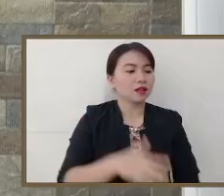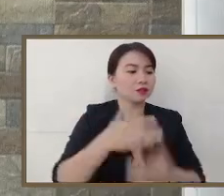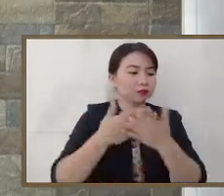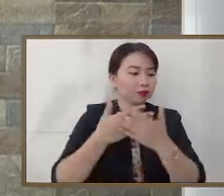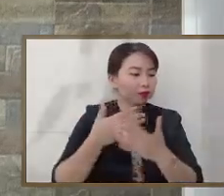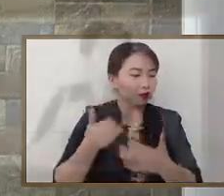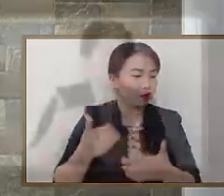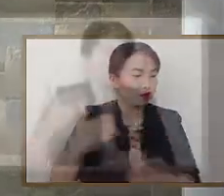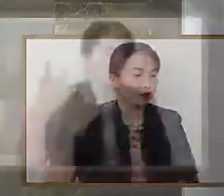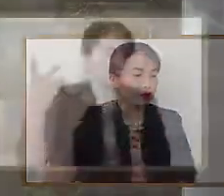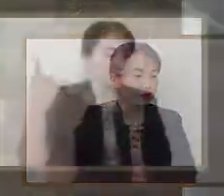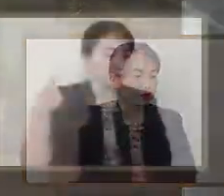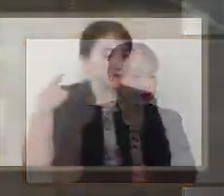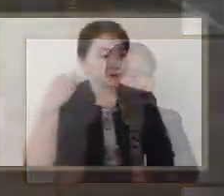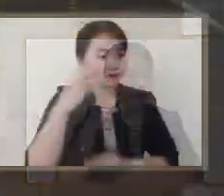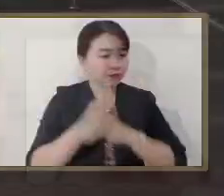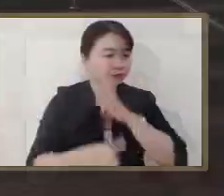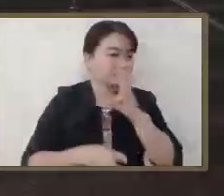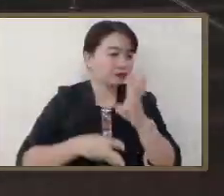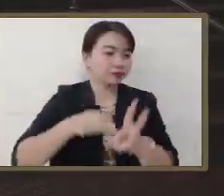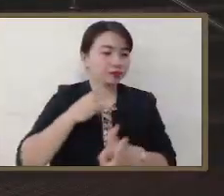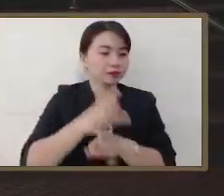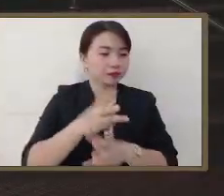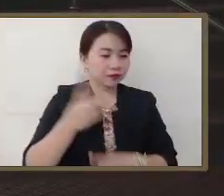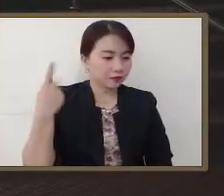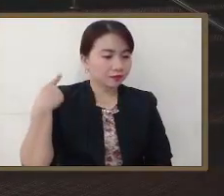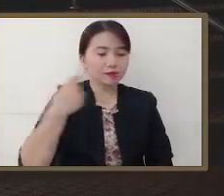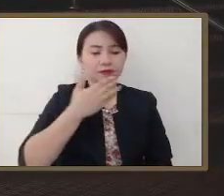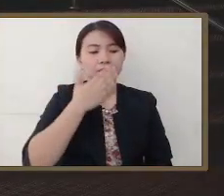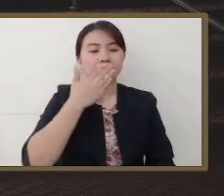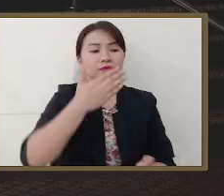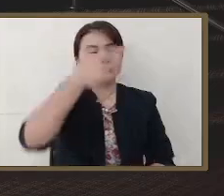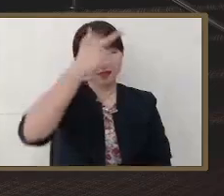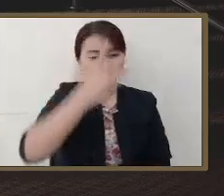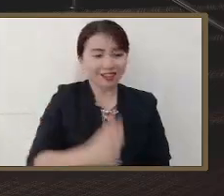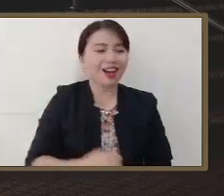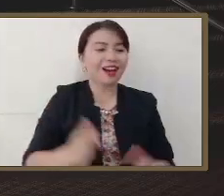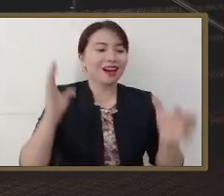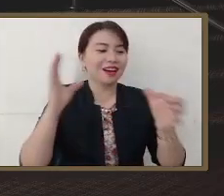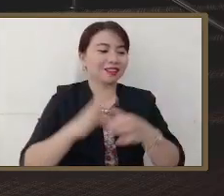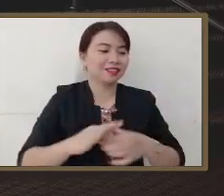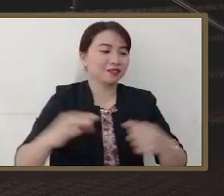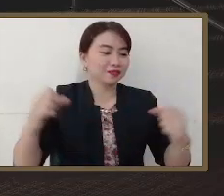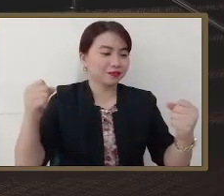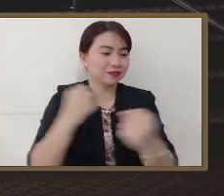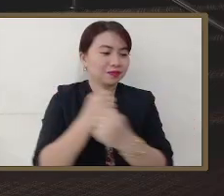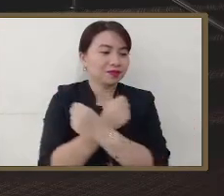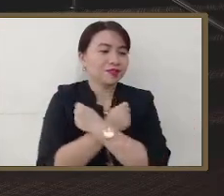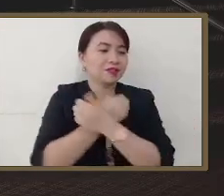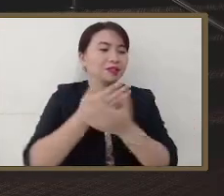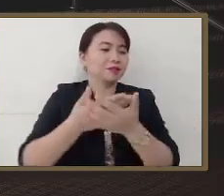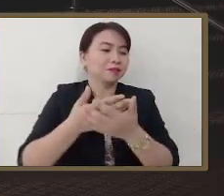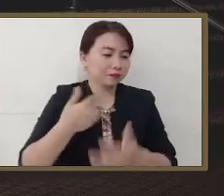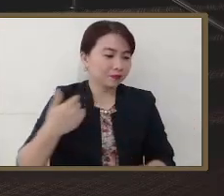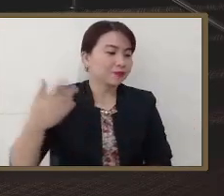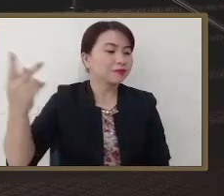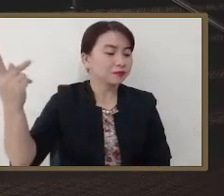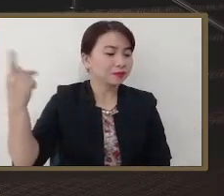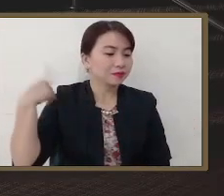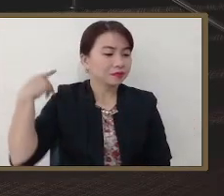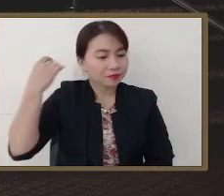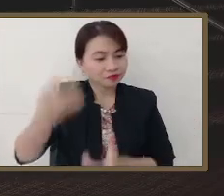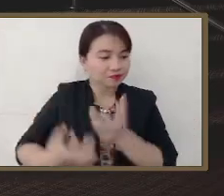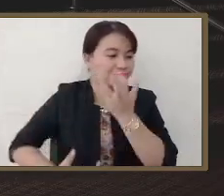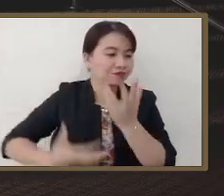grace. Before there was a world, there was a God of love. Before